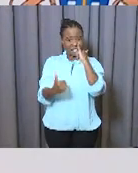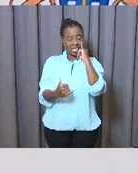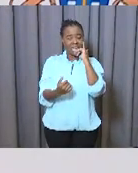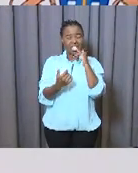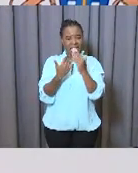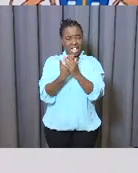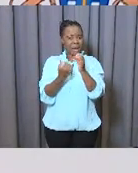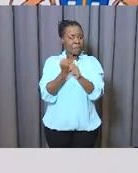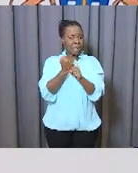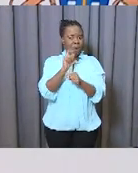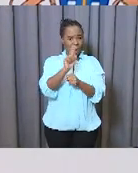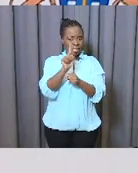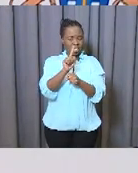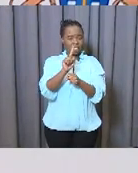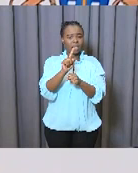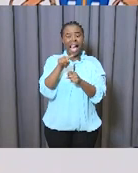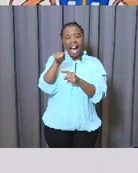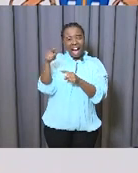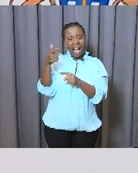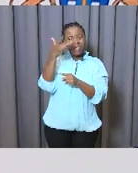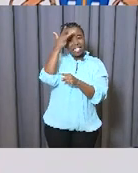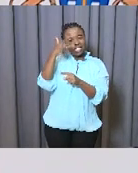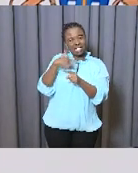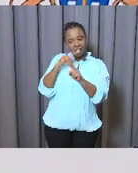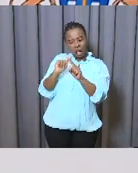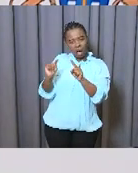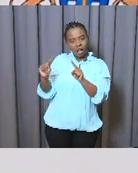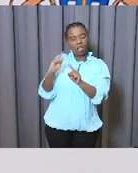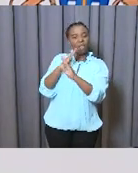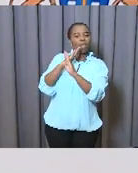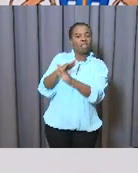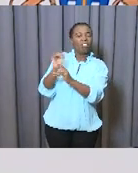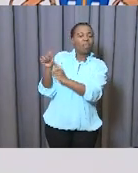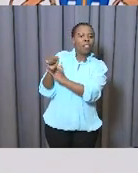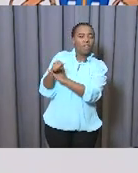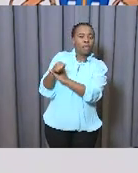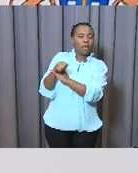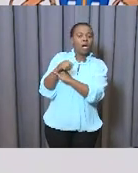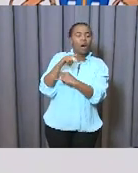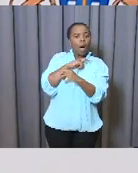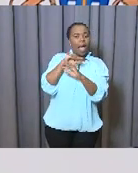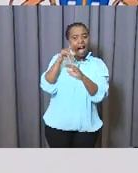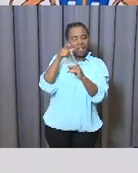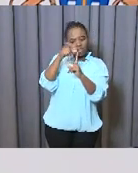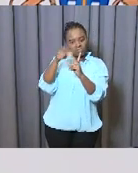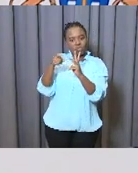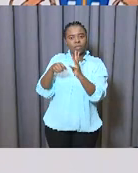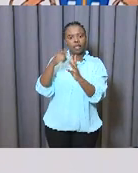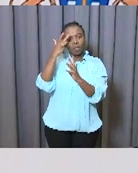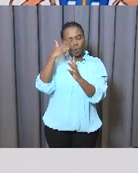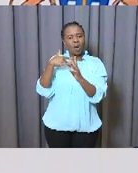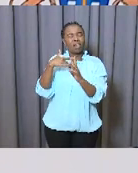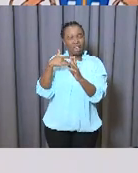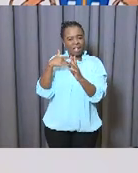make is to neglect other ailments and other people who are patients, some who have